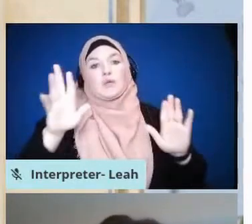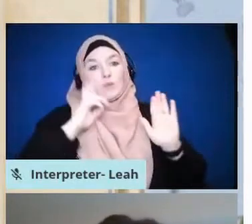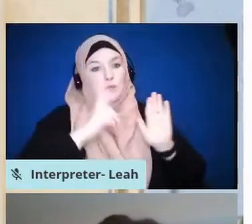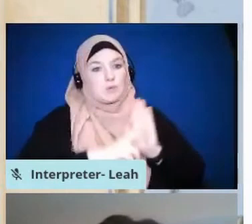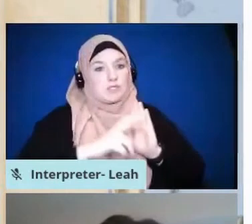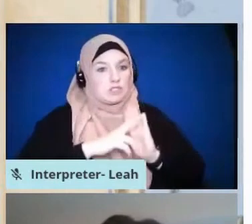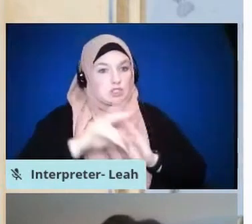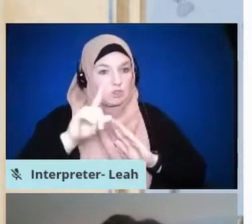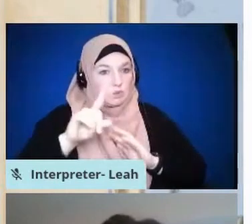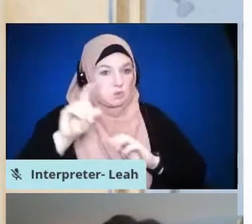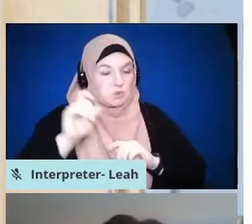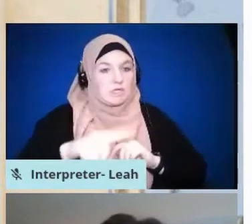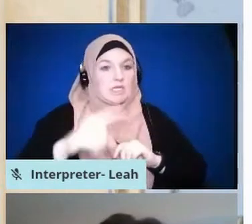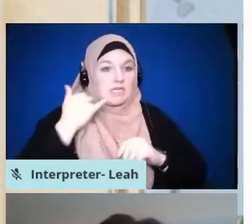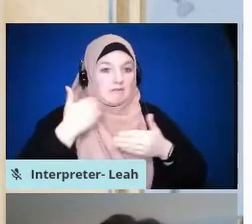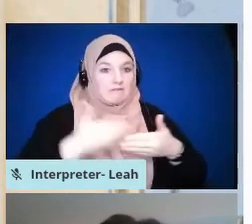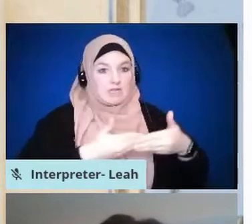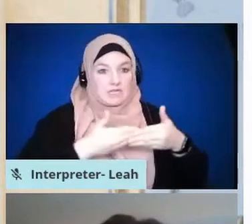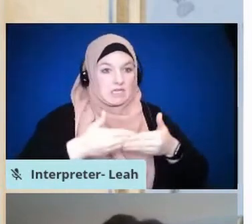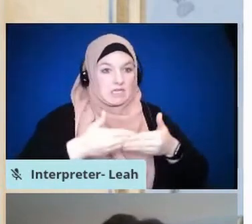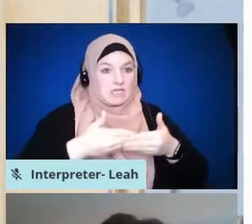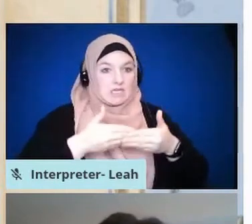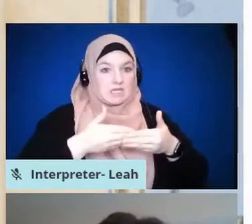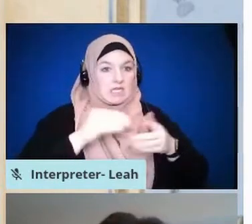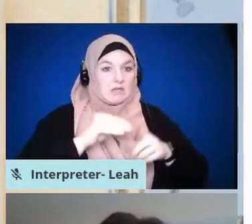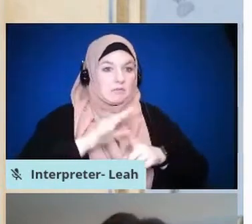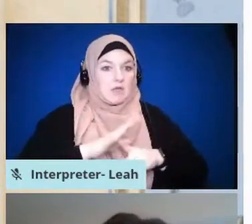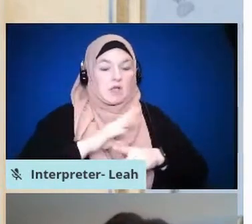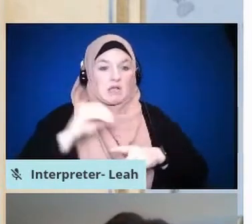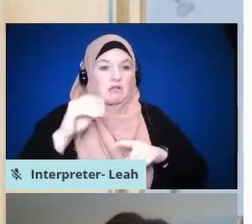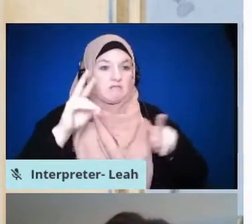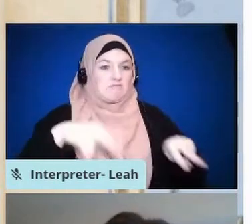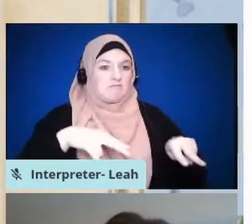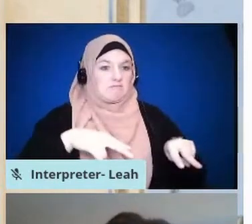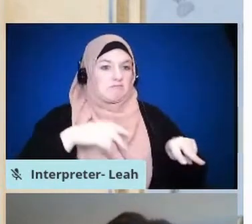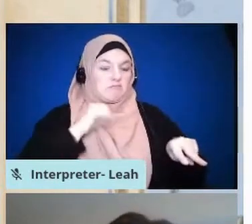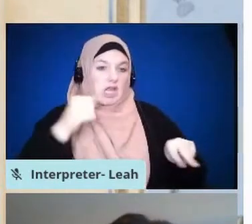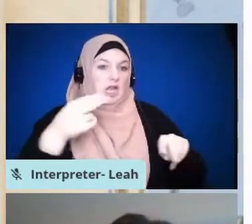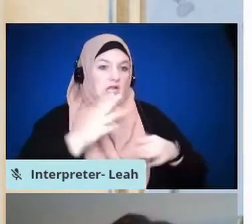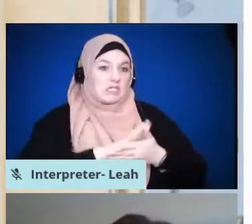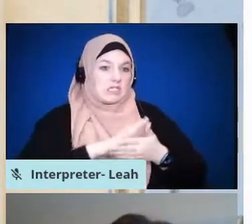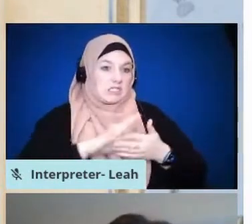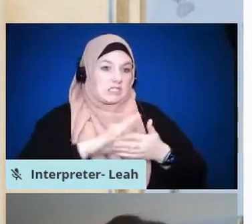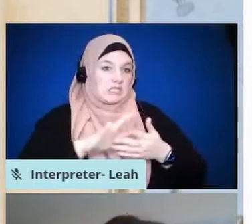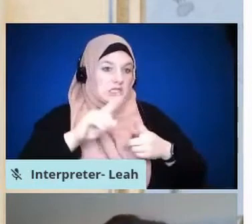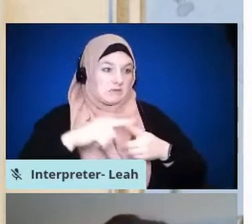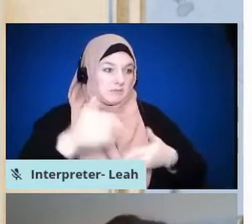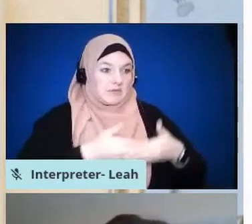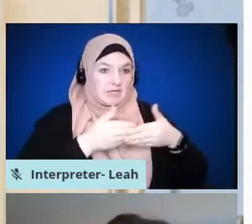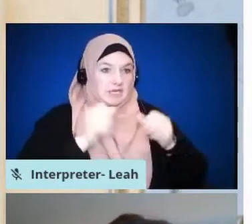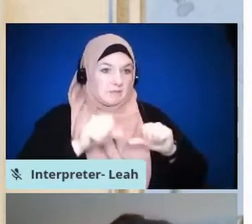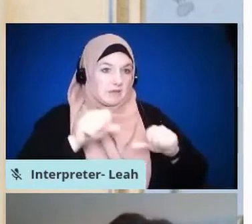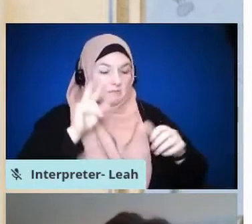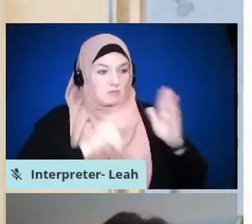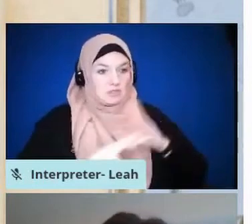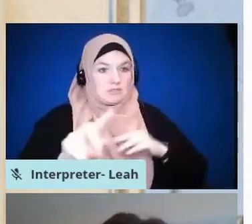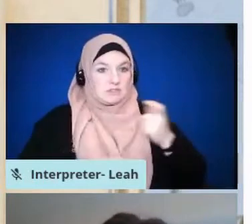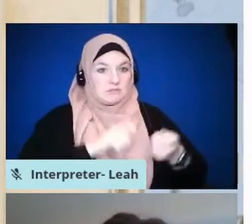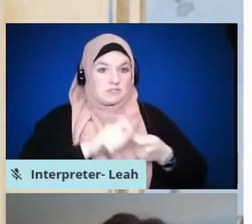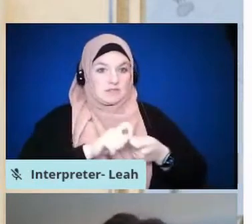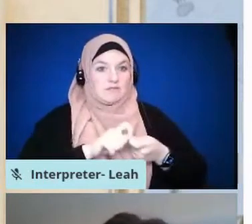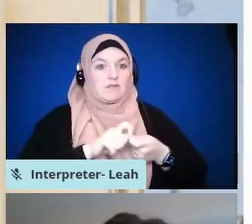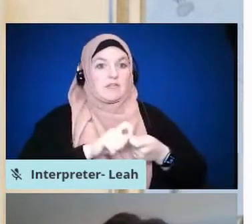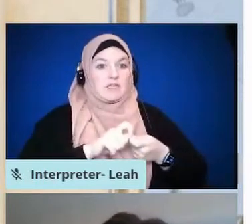research question is whether infant exploitation and maltreatment during this stage can possibly predict specific patterns